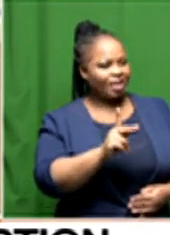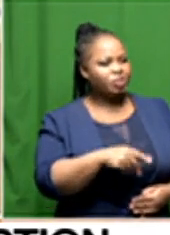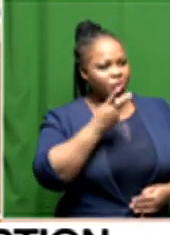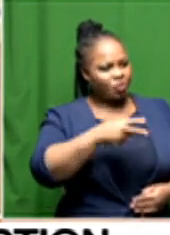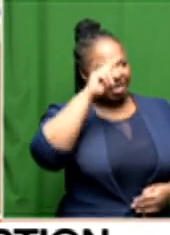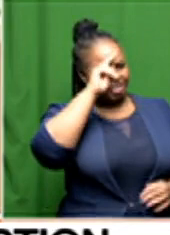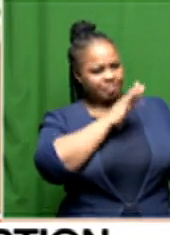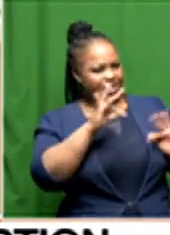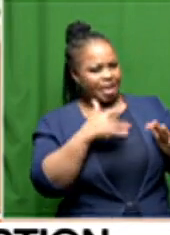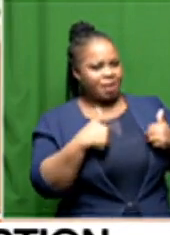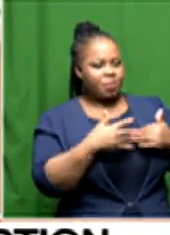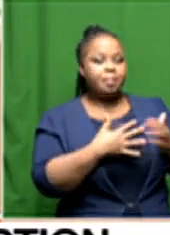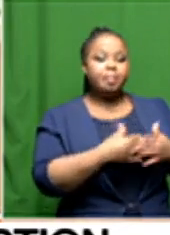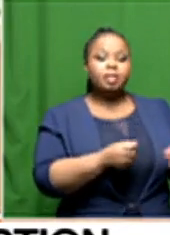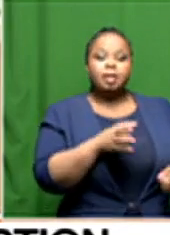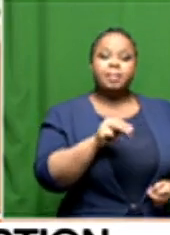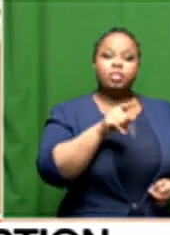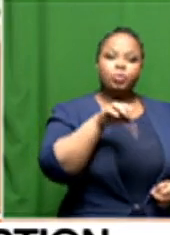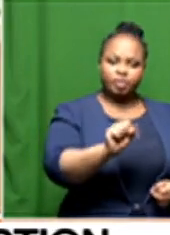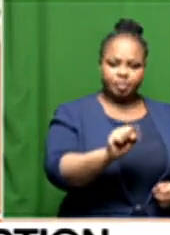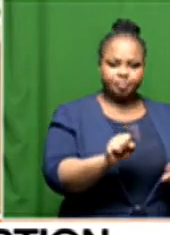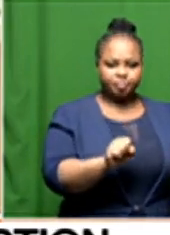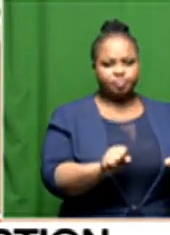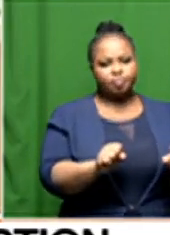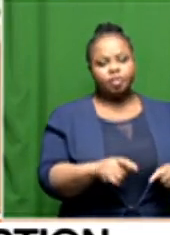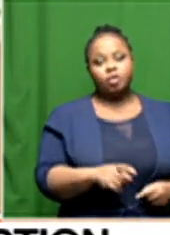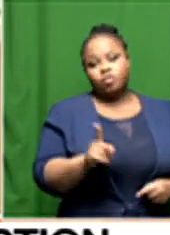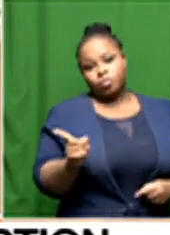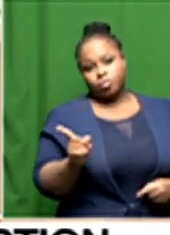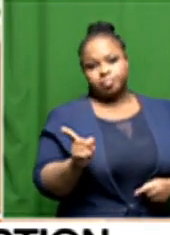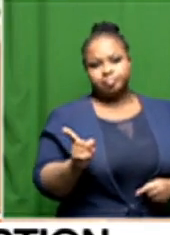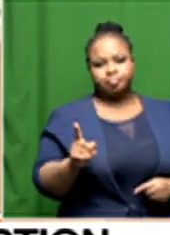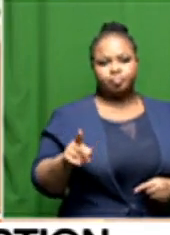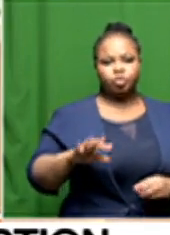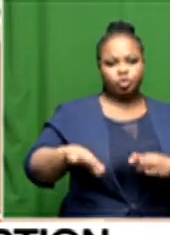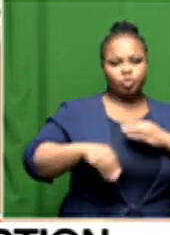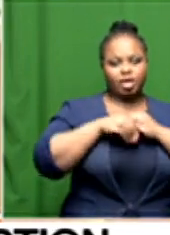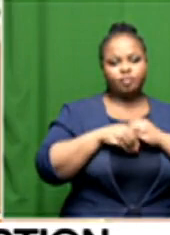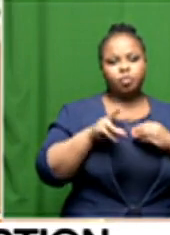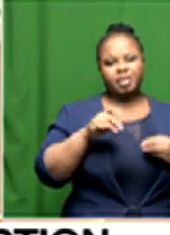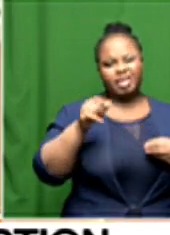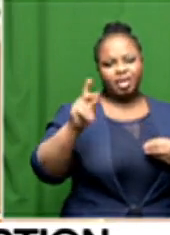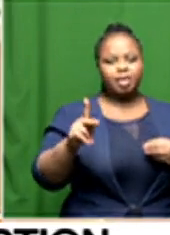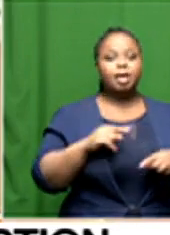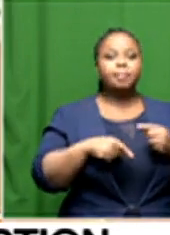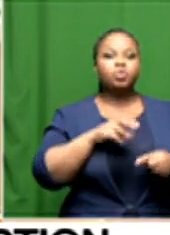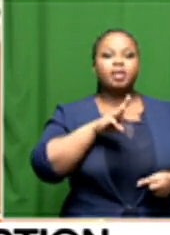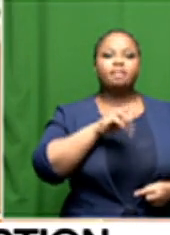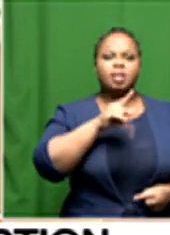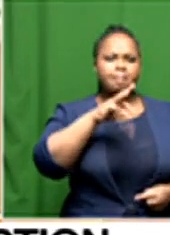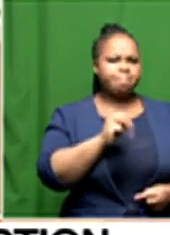whichever way we can. Matthew, let's come to you. I mean, on the back of what Nick's just said about, Willem van der Stel, what